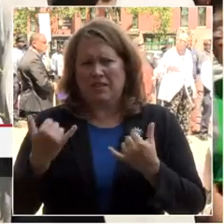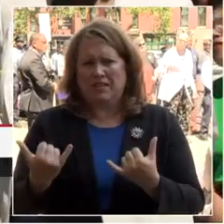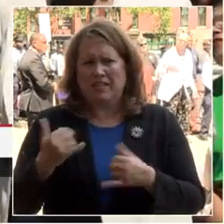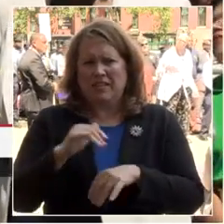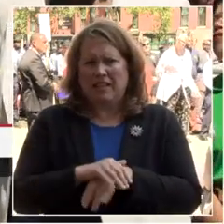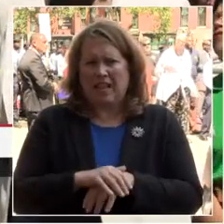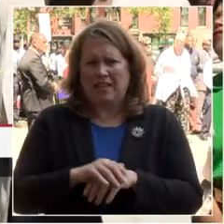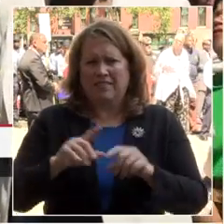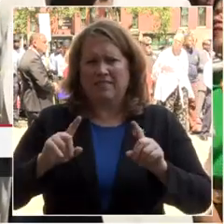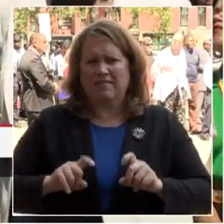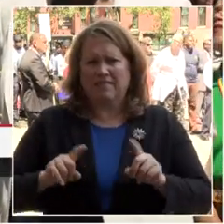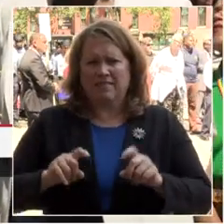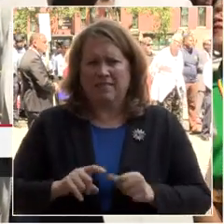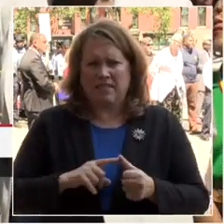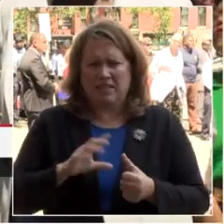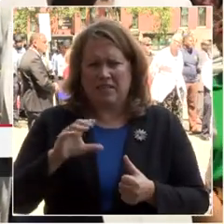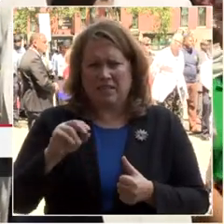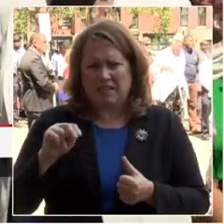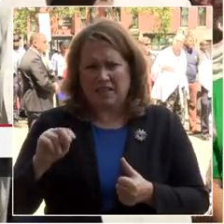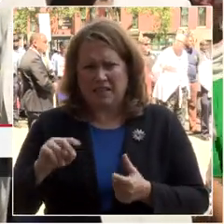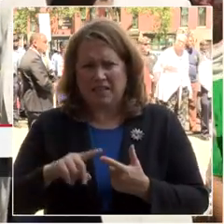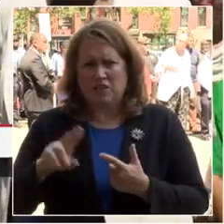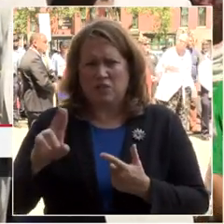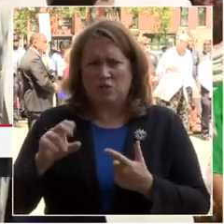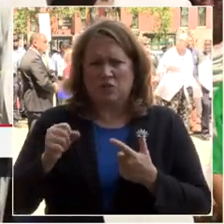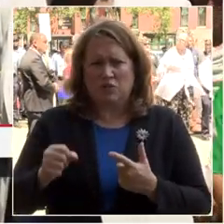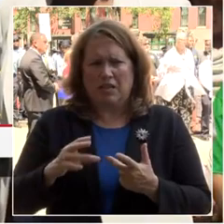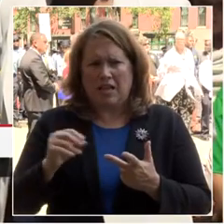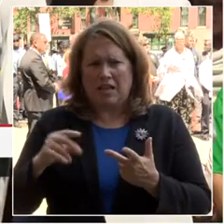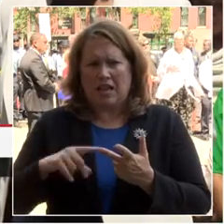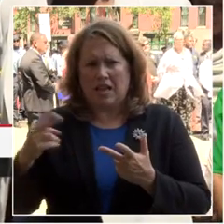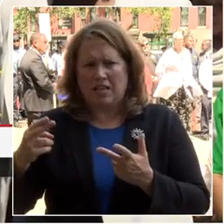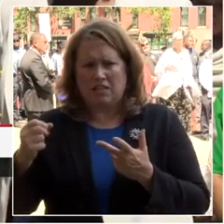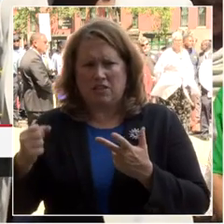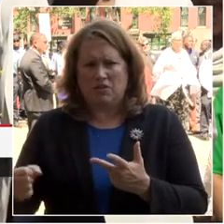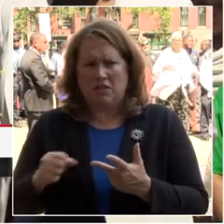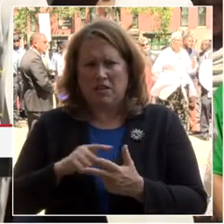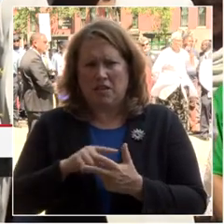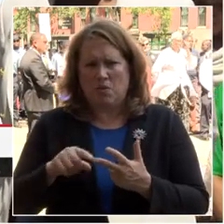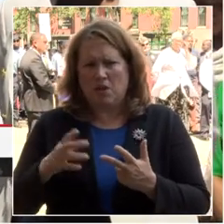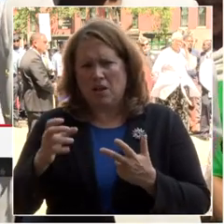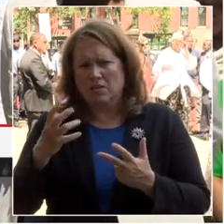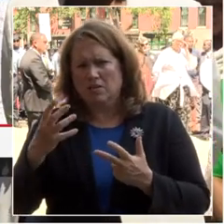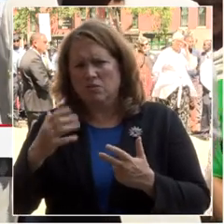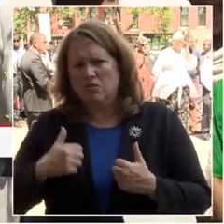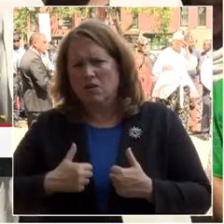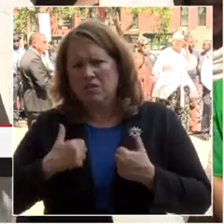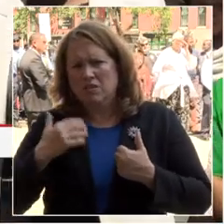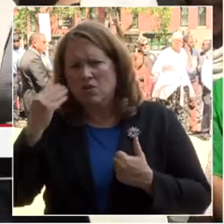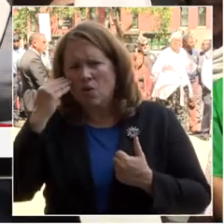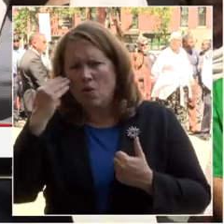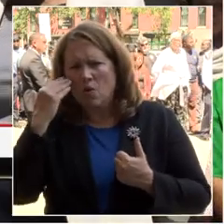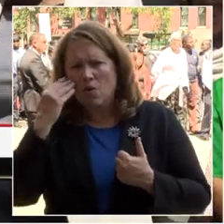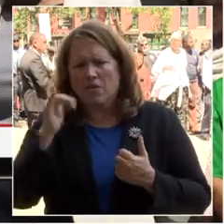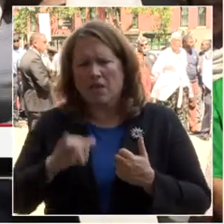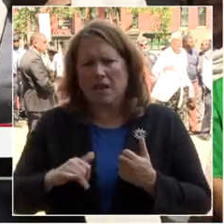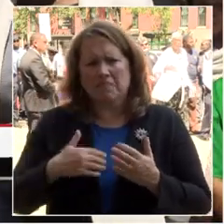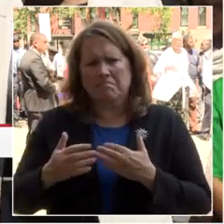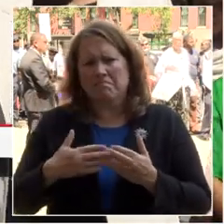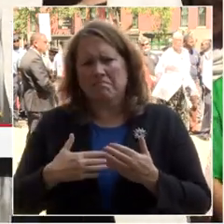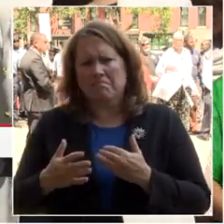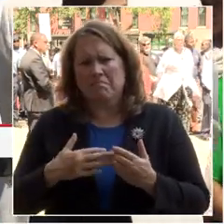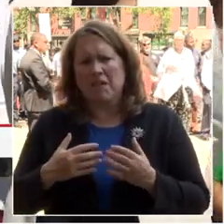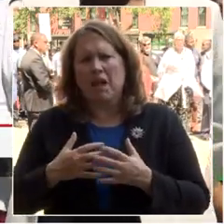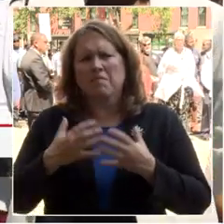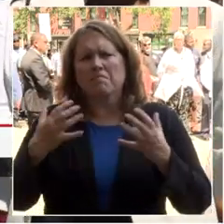Avenue, H Street, U Street. Just wanted the residents to be assured that even though there'll be a lot of